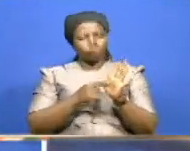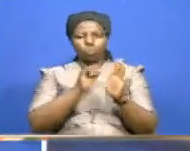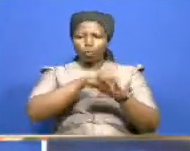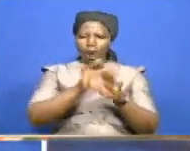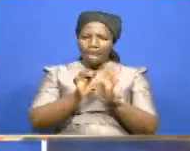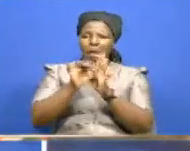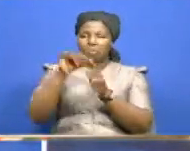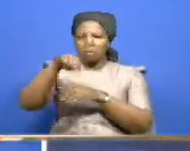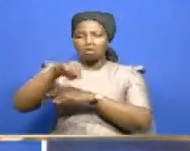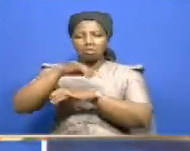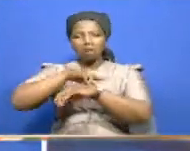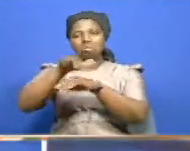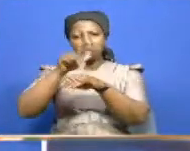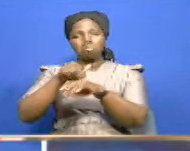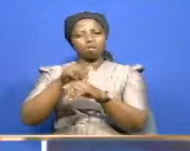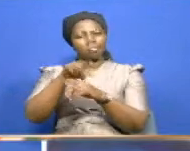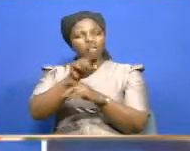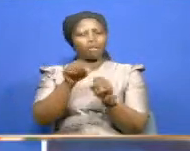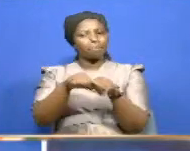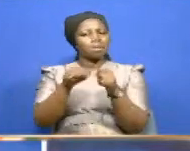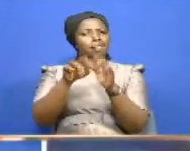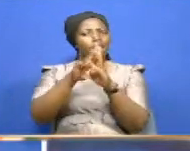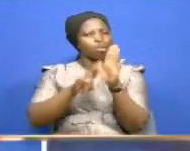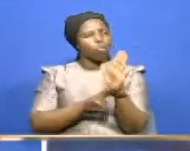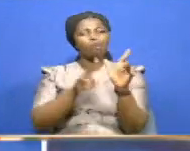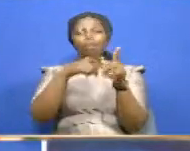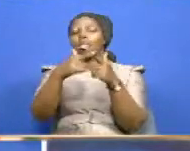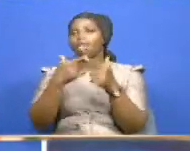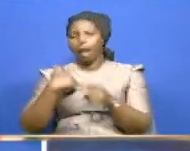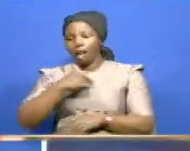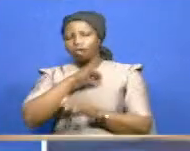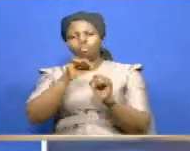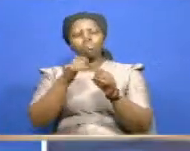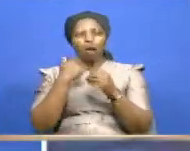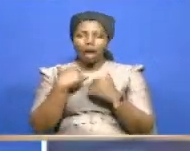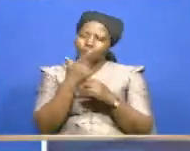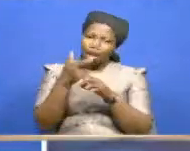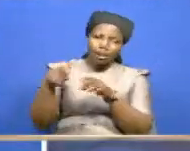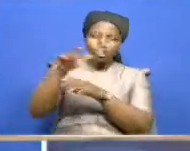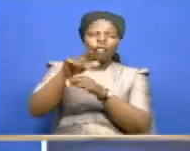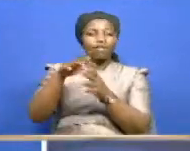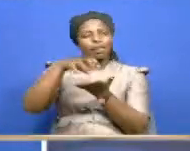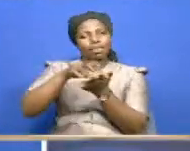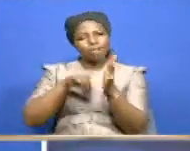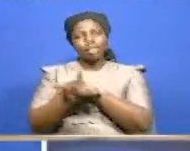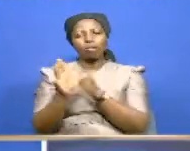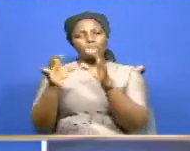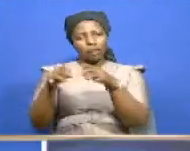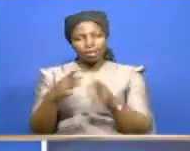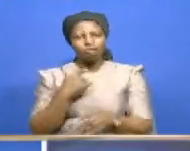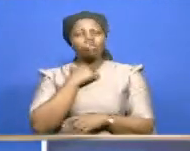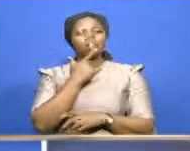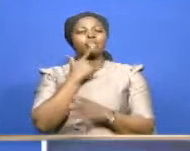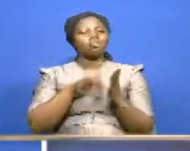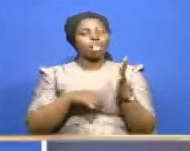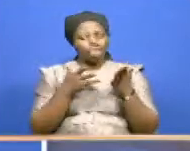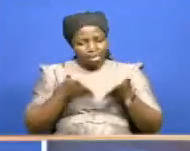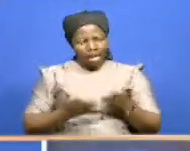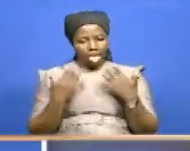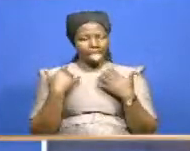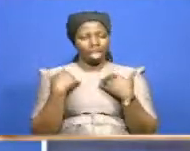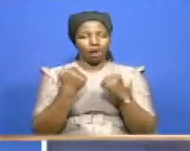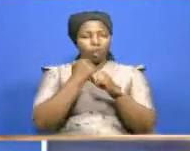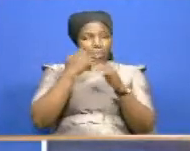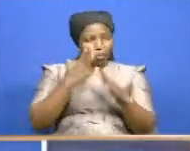we are going to have a surge in the cases in the community. The union claimed currently the health workers are bearing the